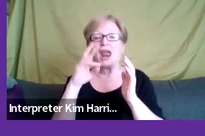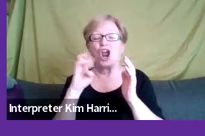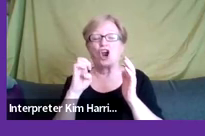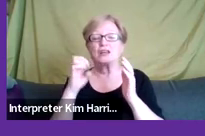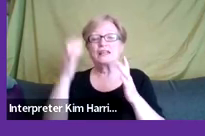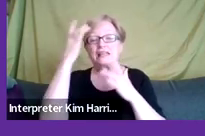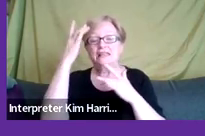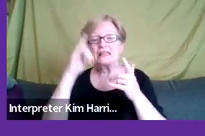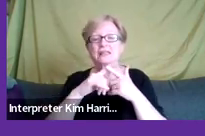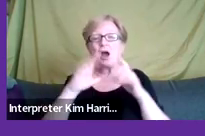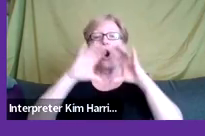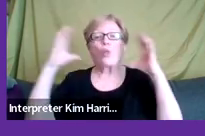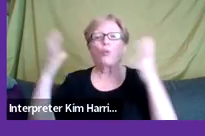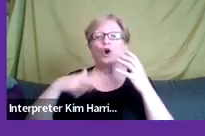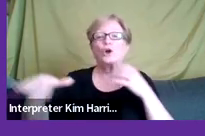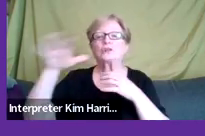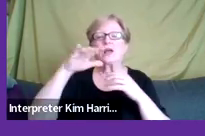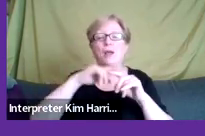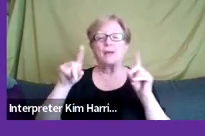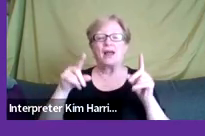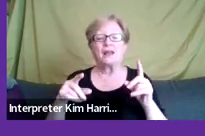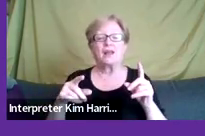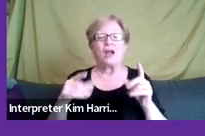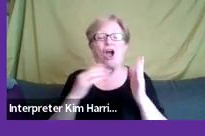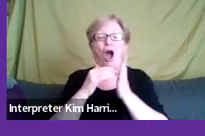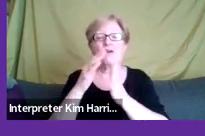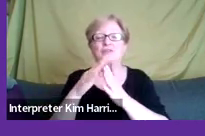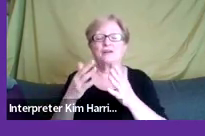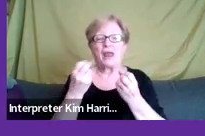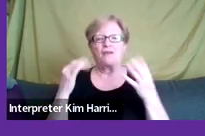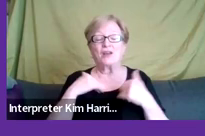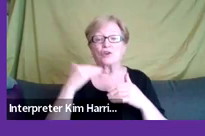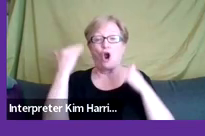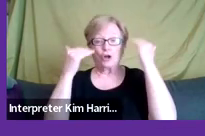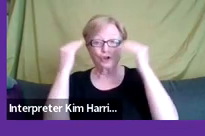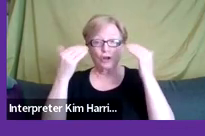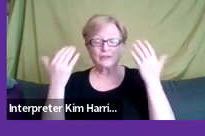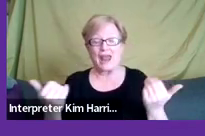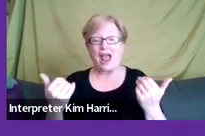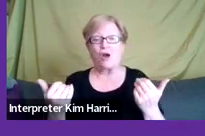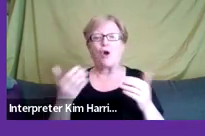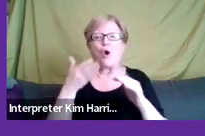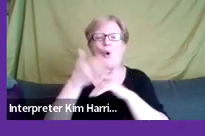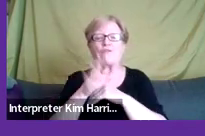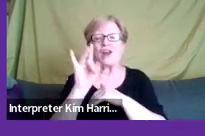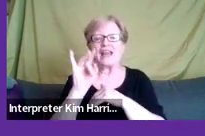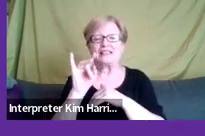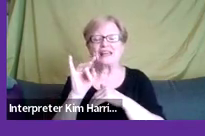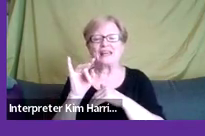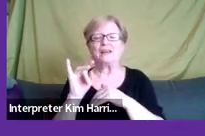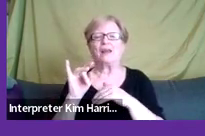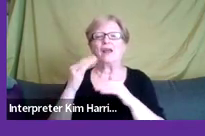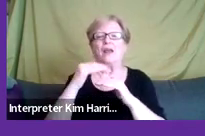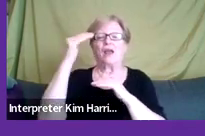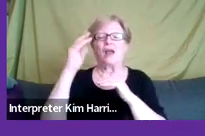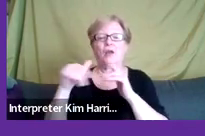our individual rare disease groups, often those of us who are adults over 18 plus that are rare and we